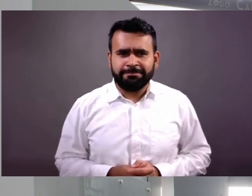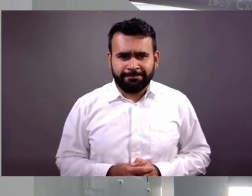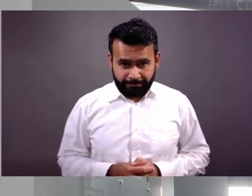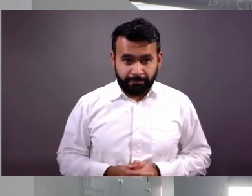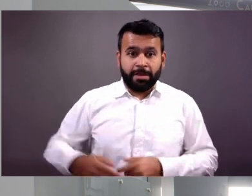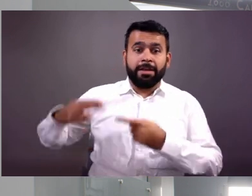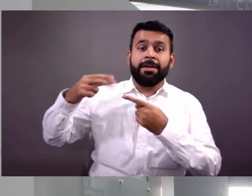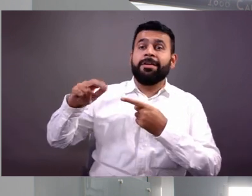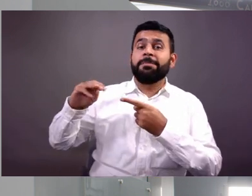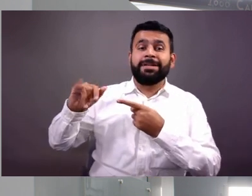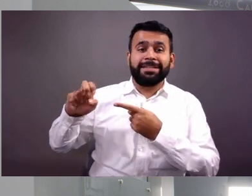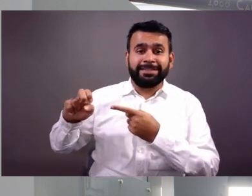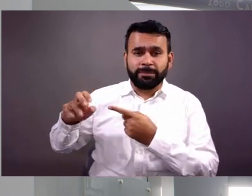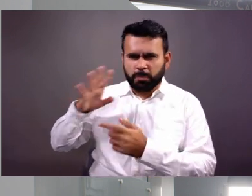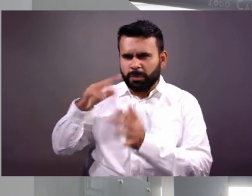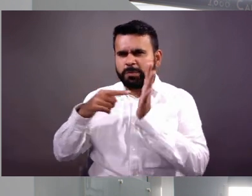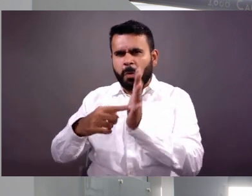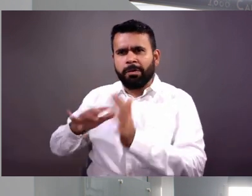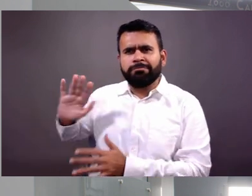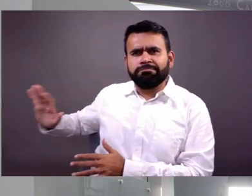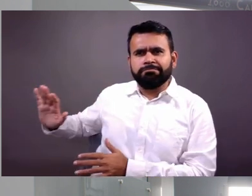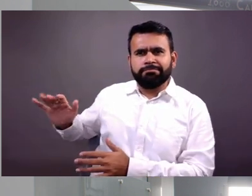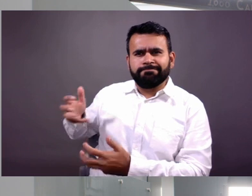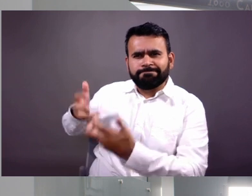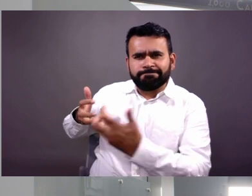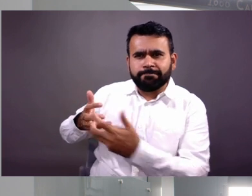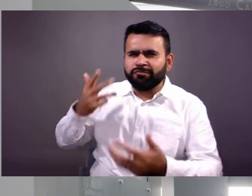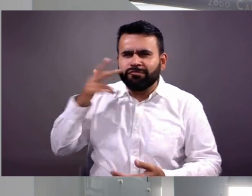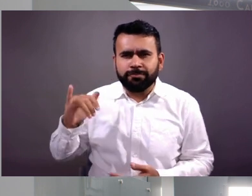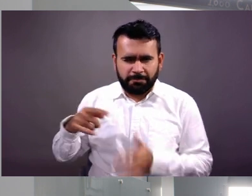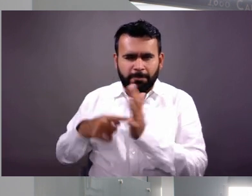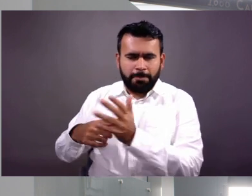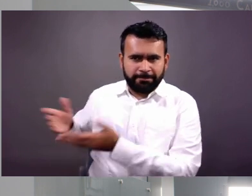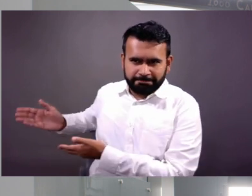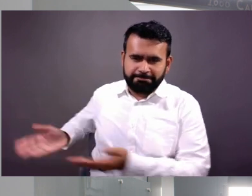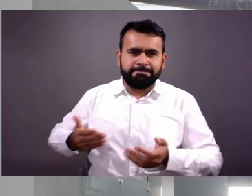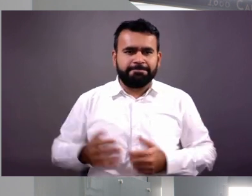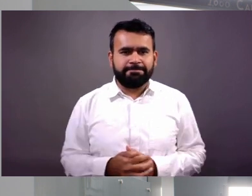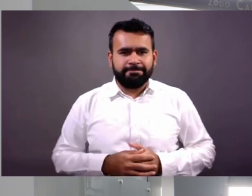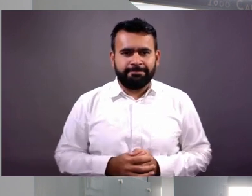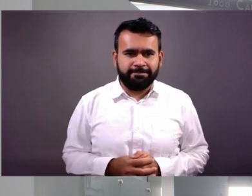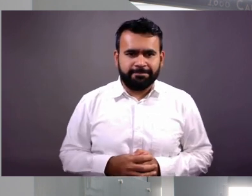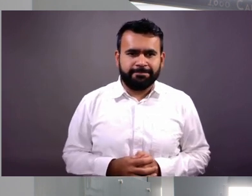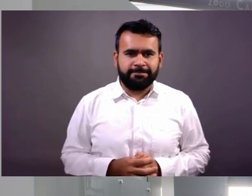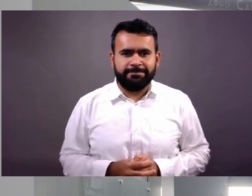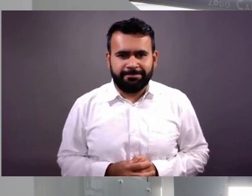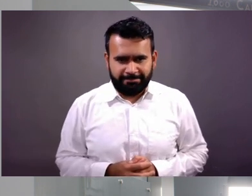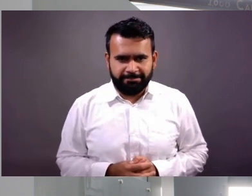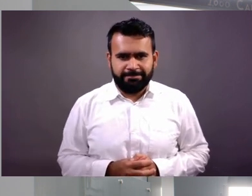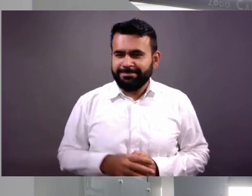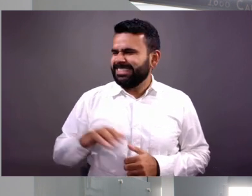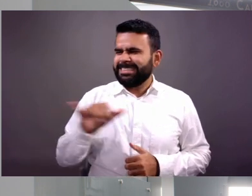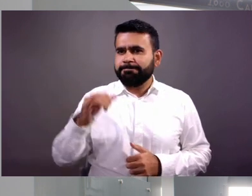All right, now Harmony Rose is going to give her thoughts on the alternative move.